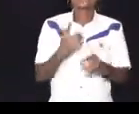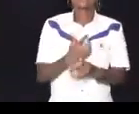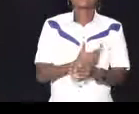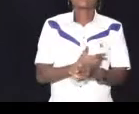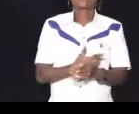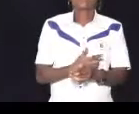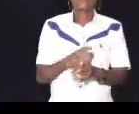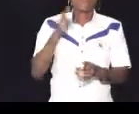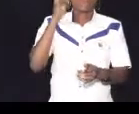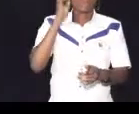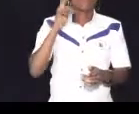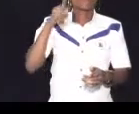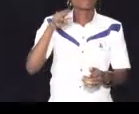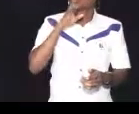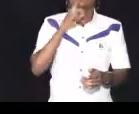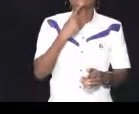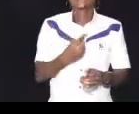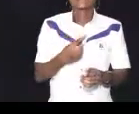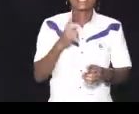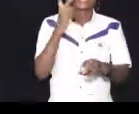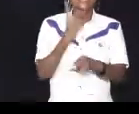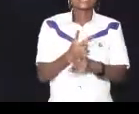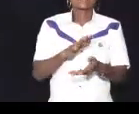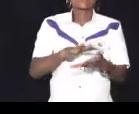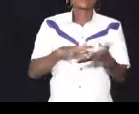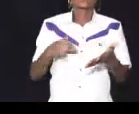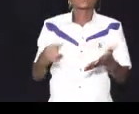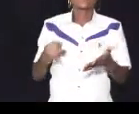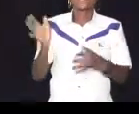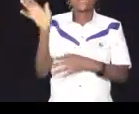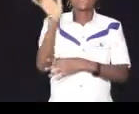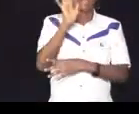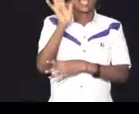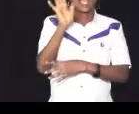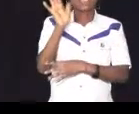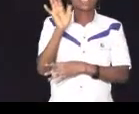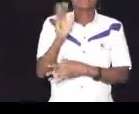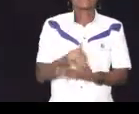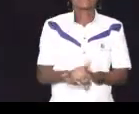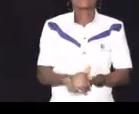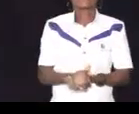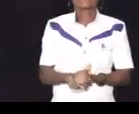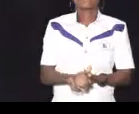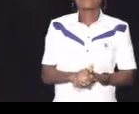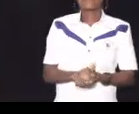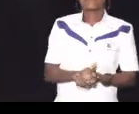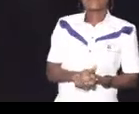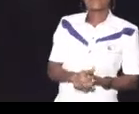next lesson, Uncle Popo says, keep on studying. Bye.